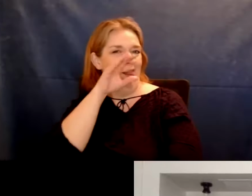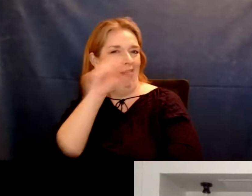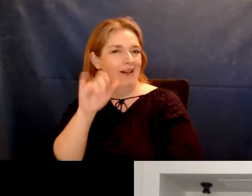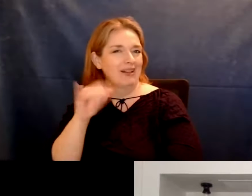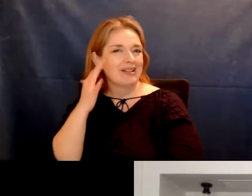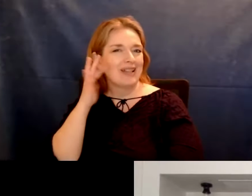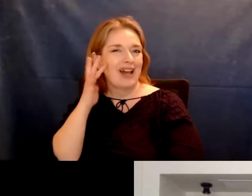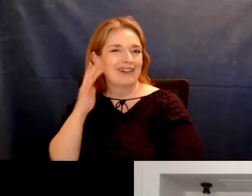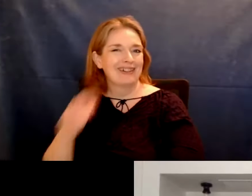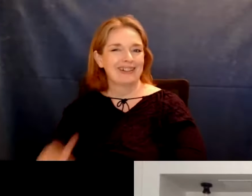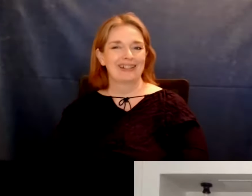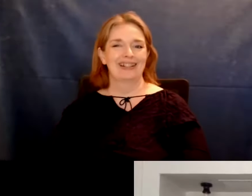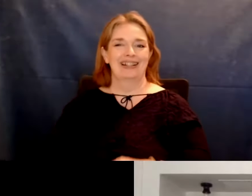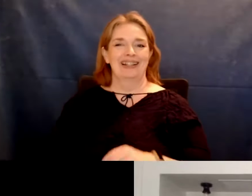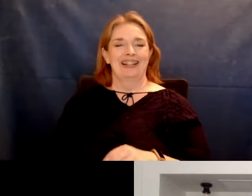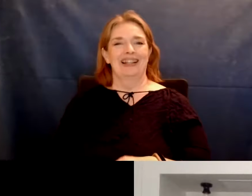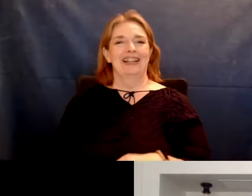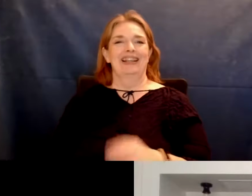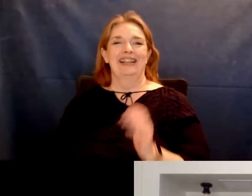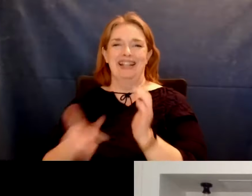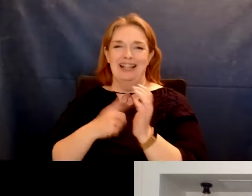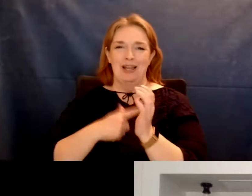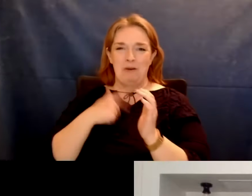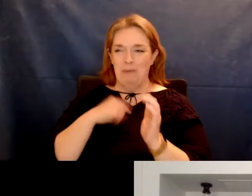And there's usually some water on the floor.